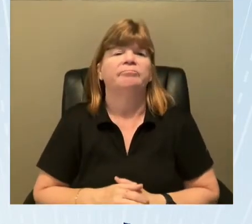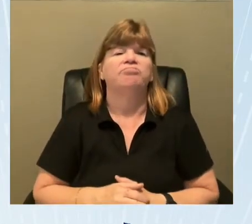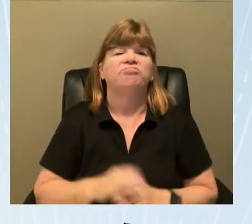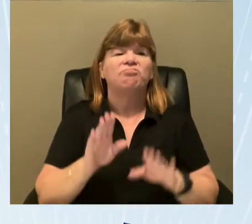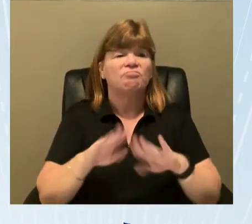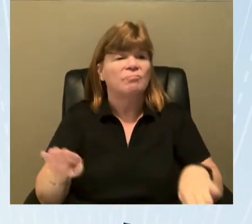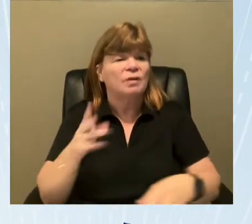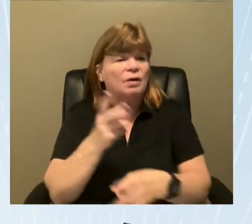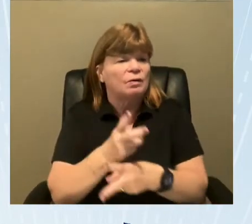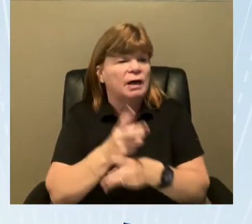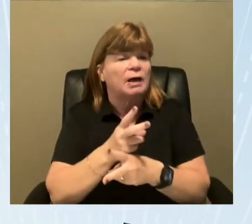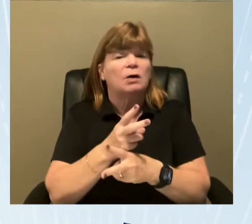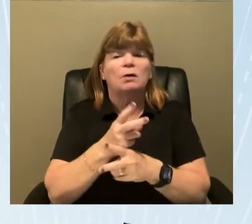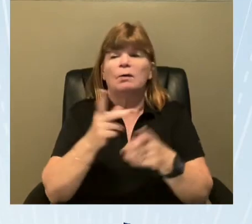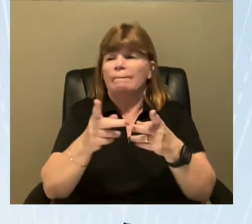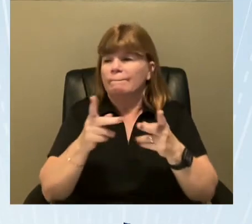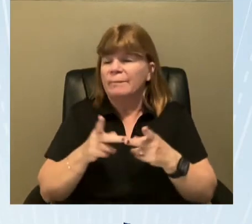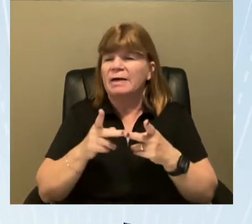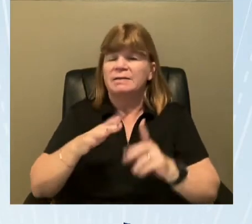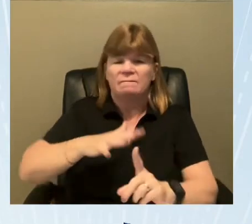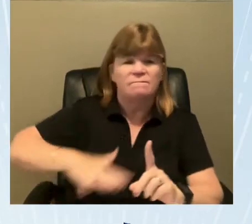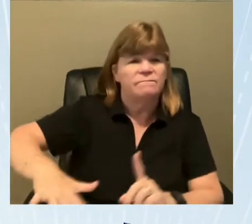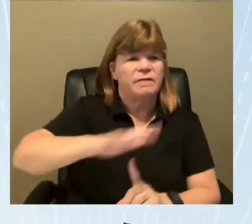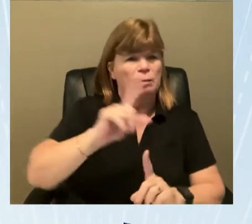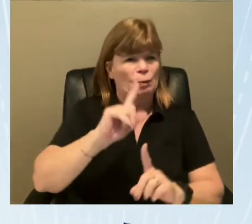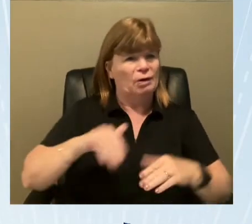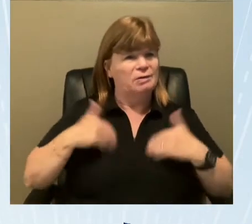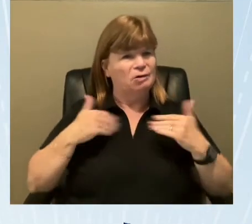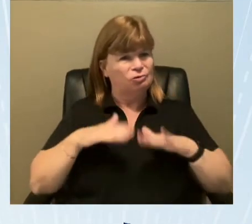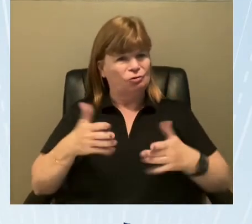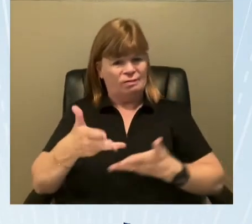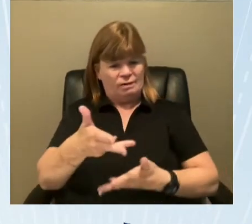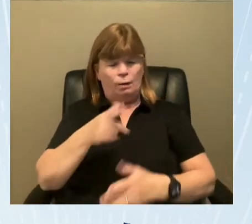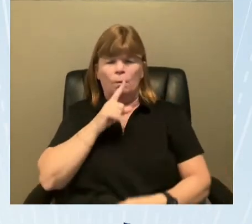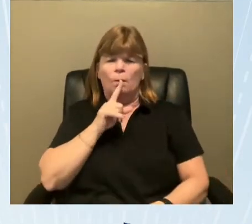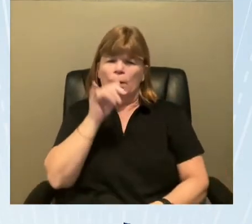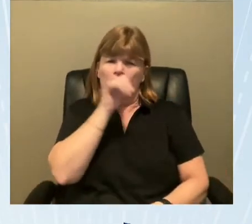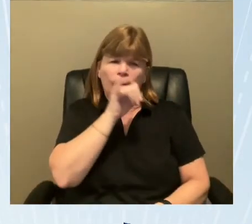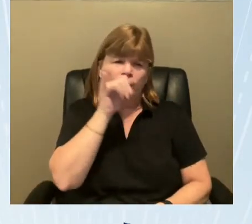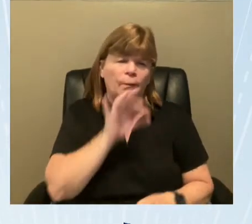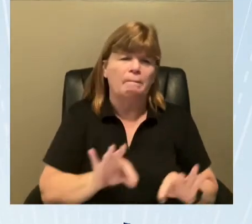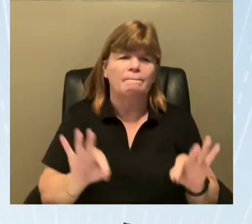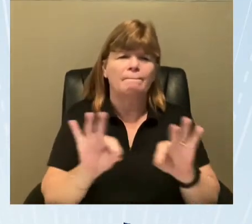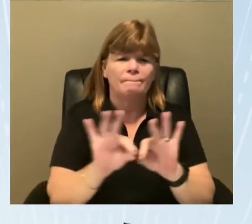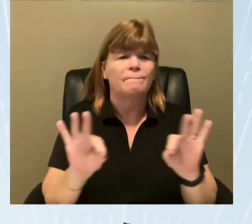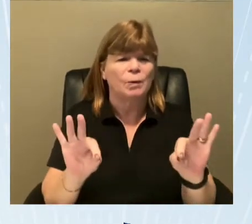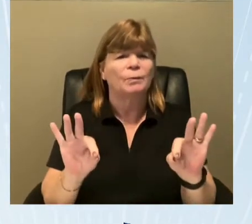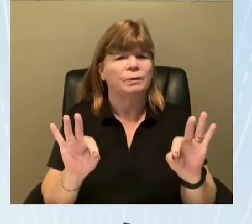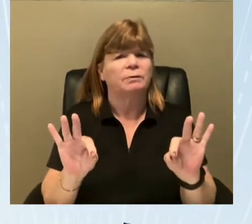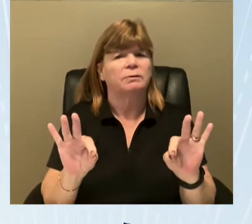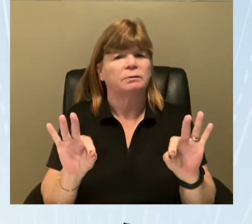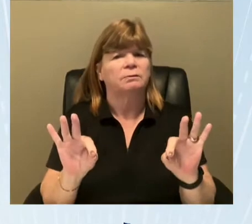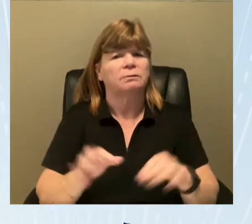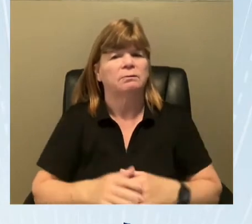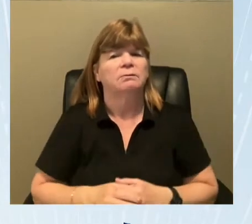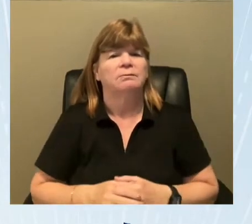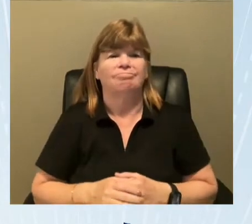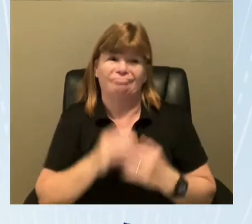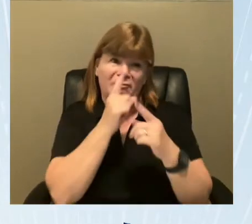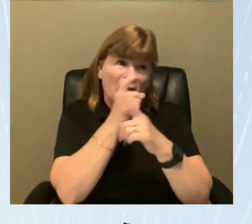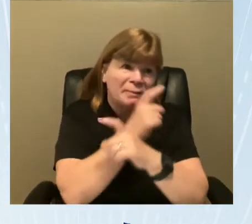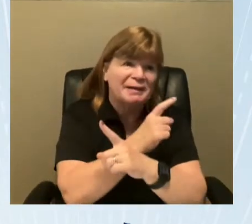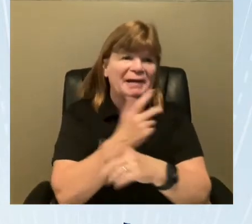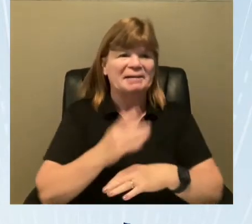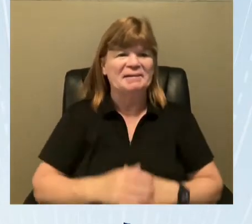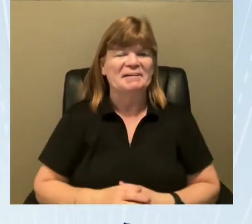and the environment that young children are in is extremely important and complicated.